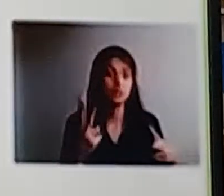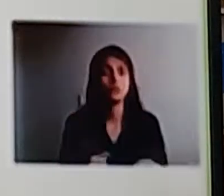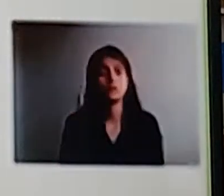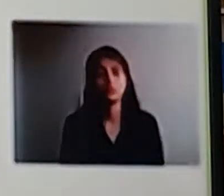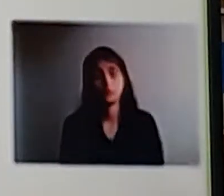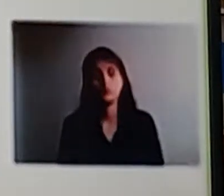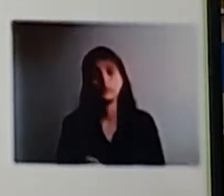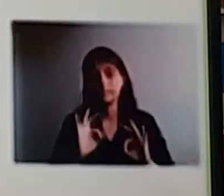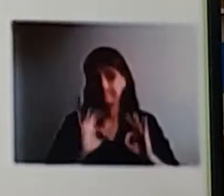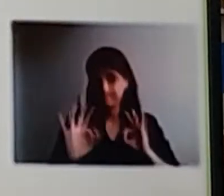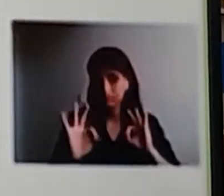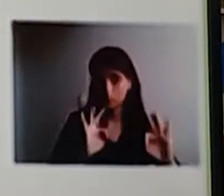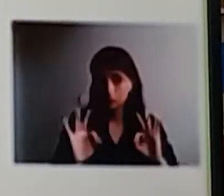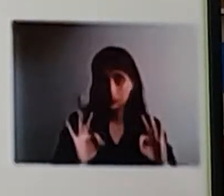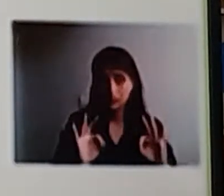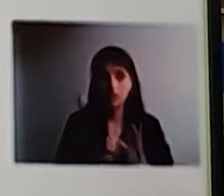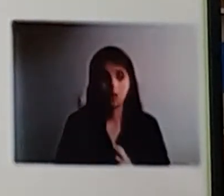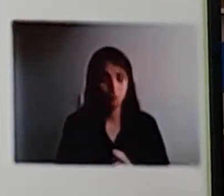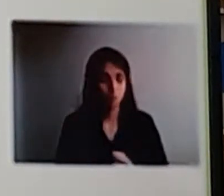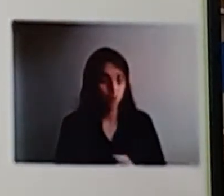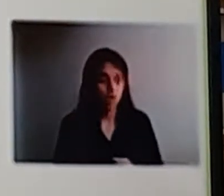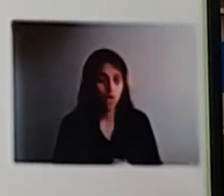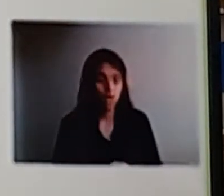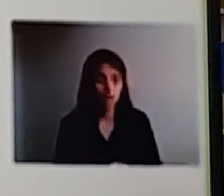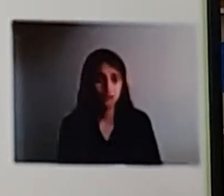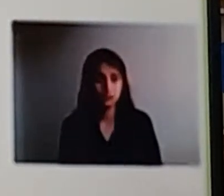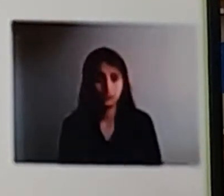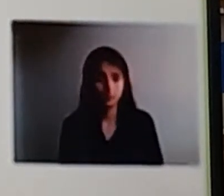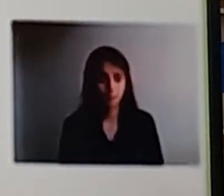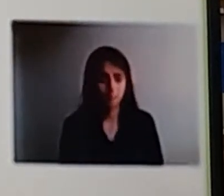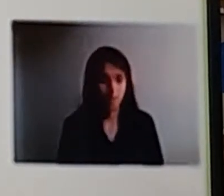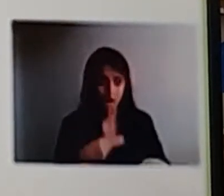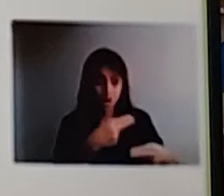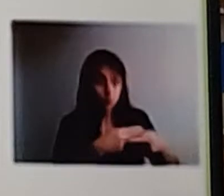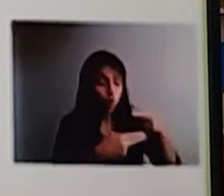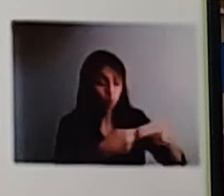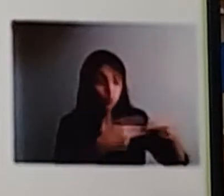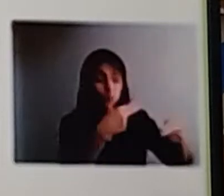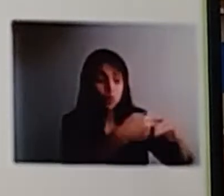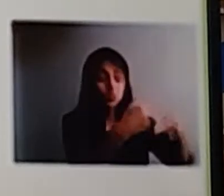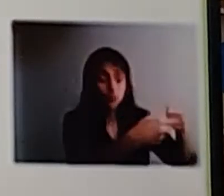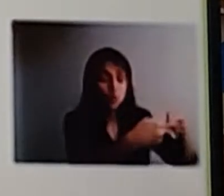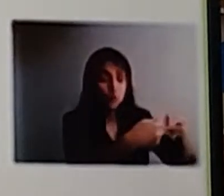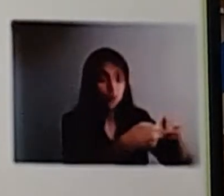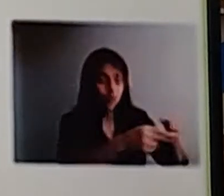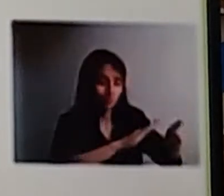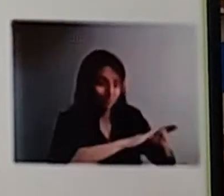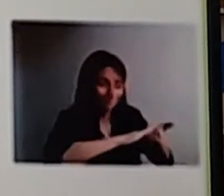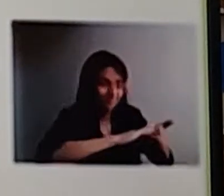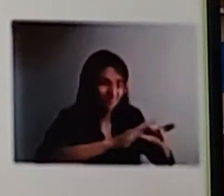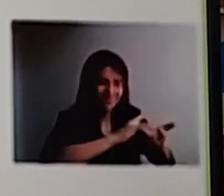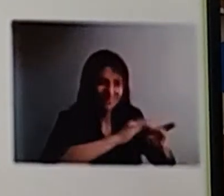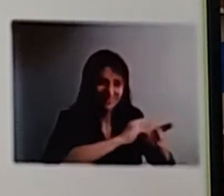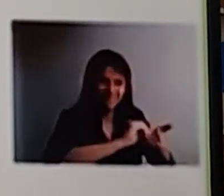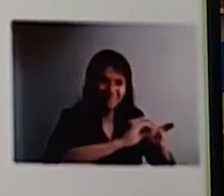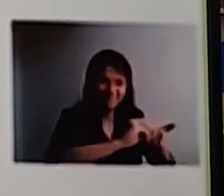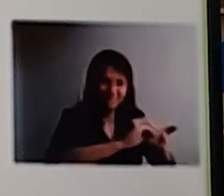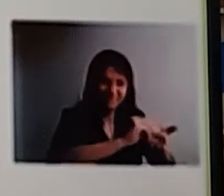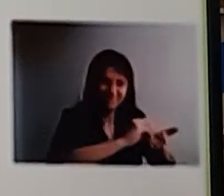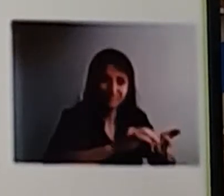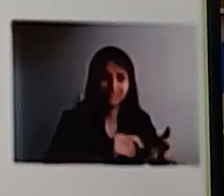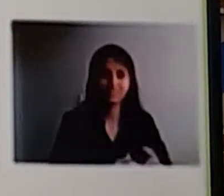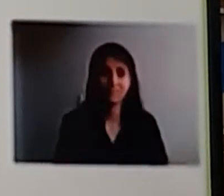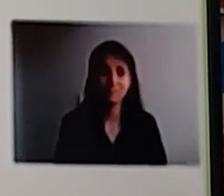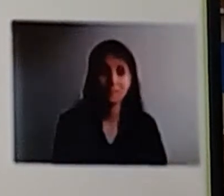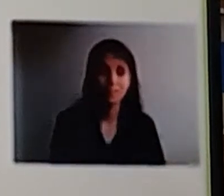Here we are talking about the main entrance the main entrance of the building should be not less